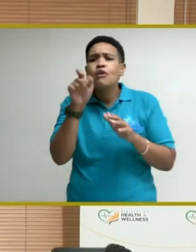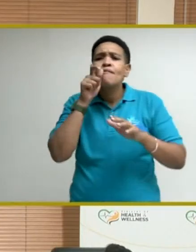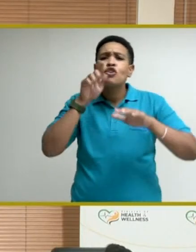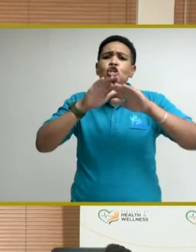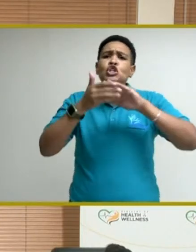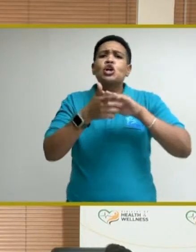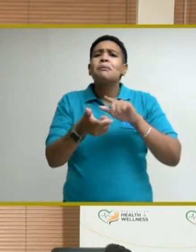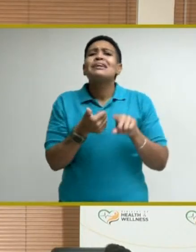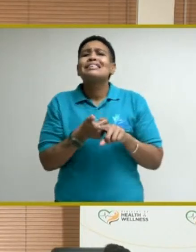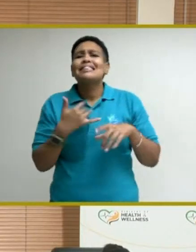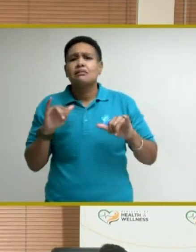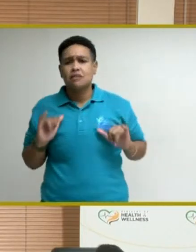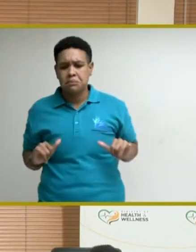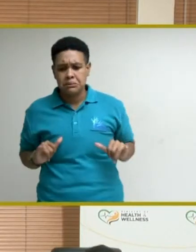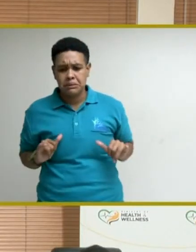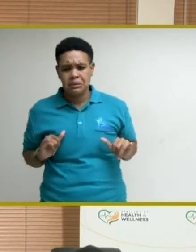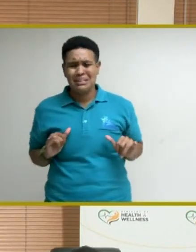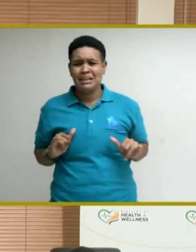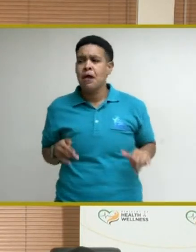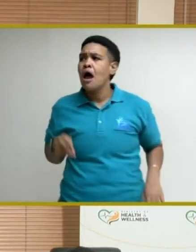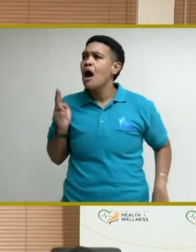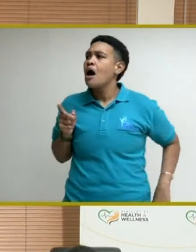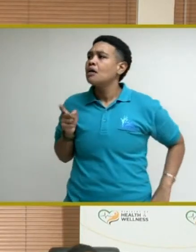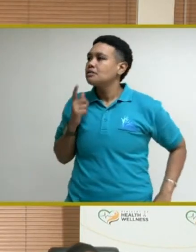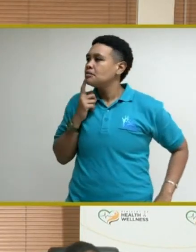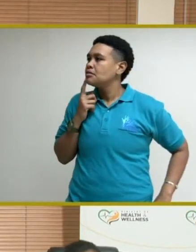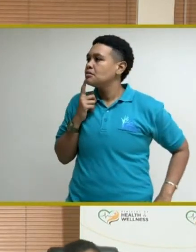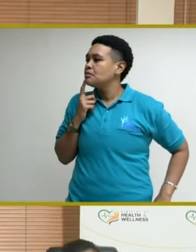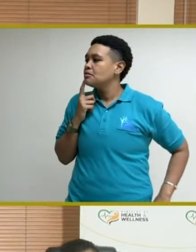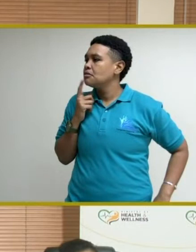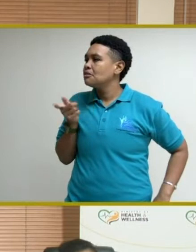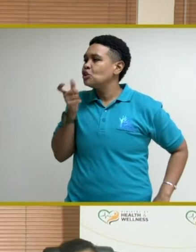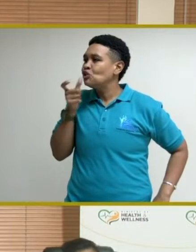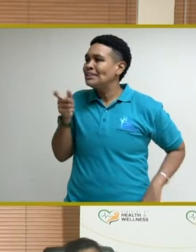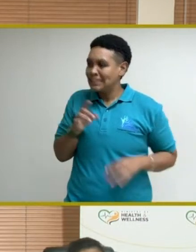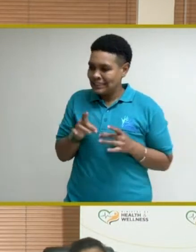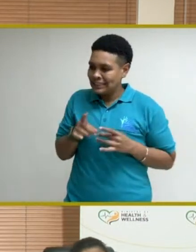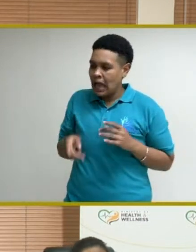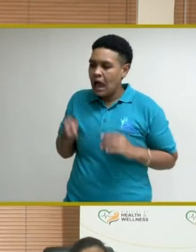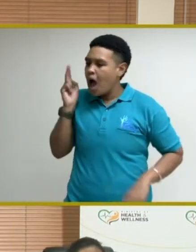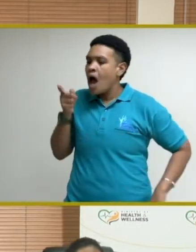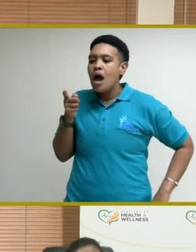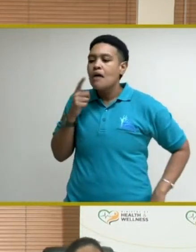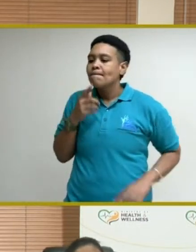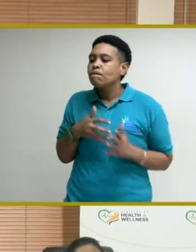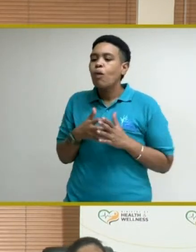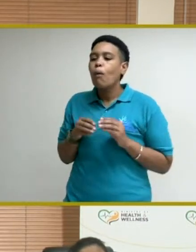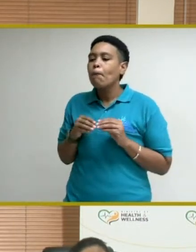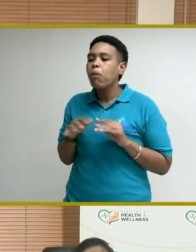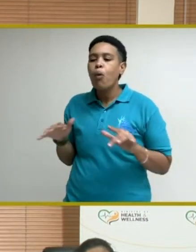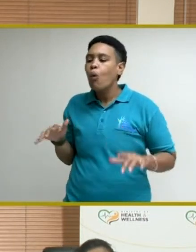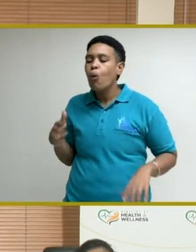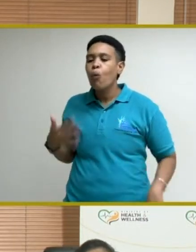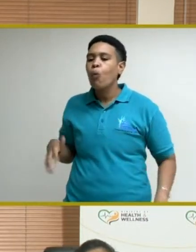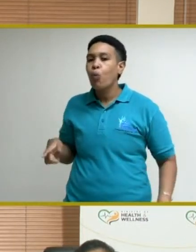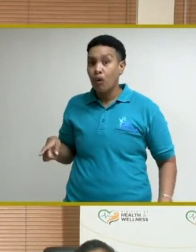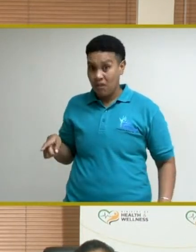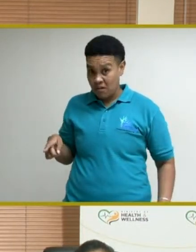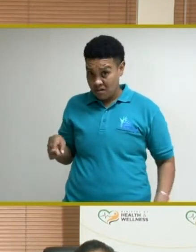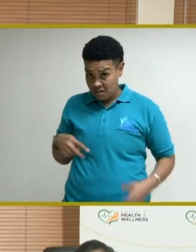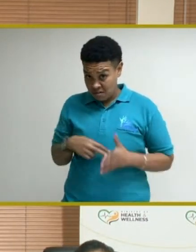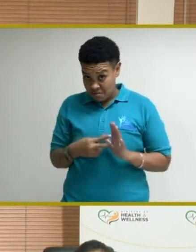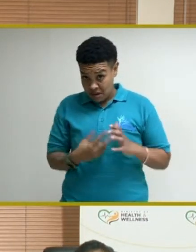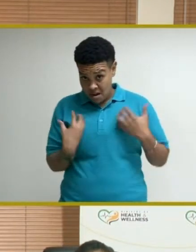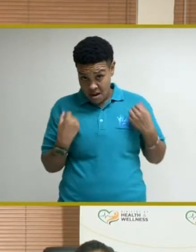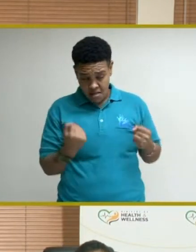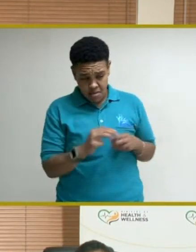Jamaica remains significant like it is just now, like was just stated, will it be a case where the health